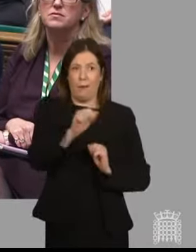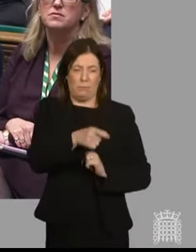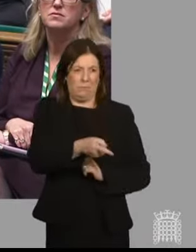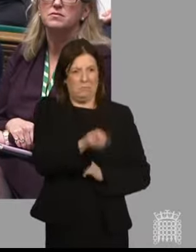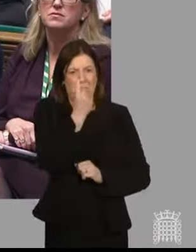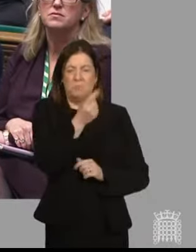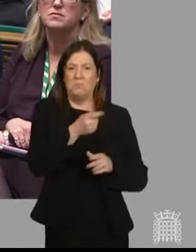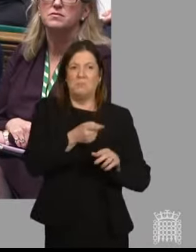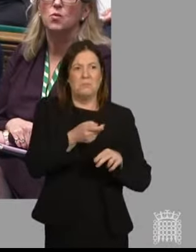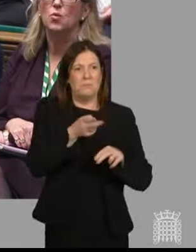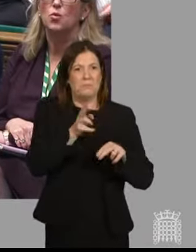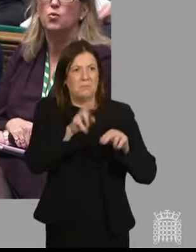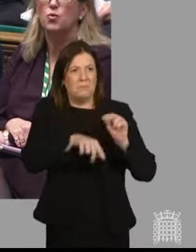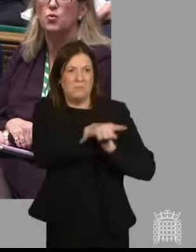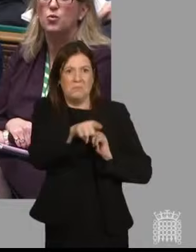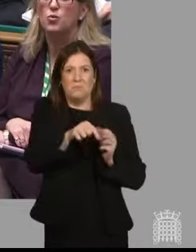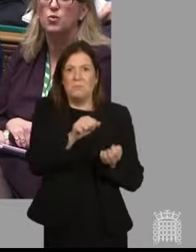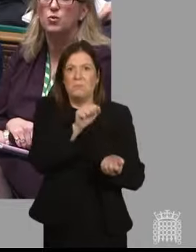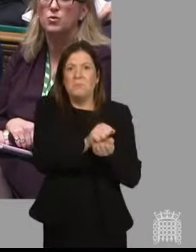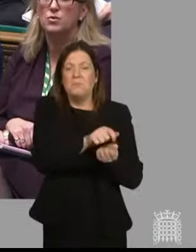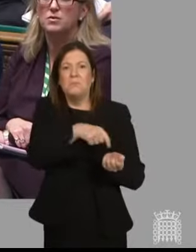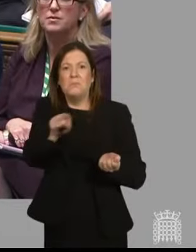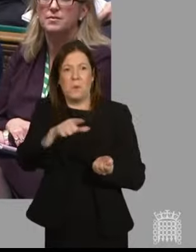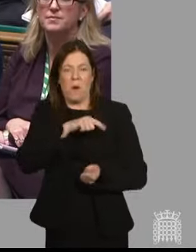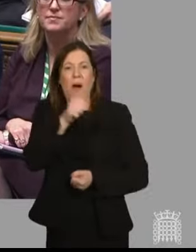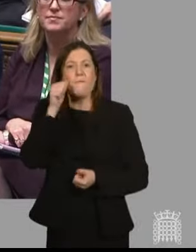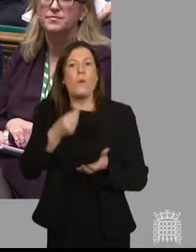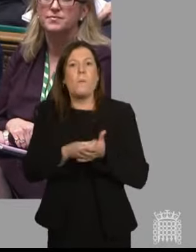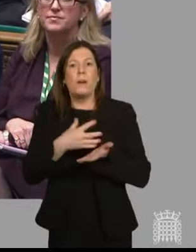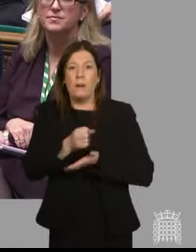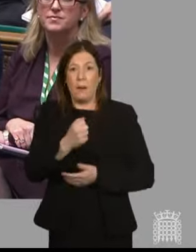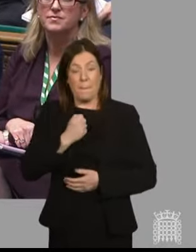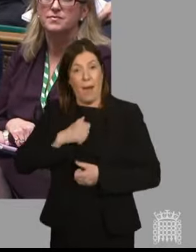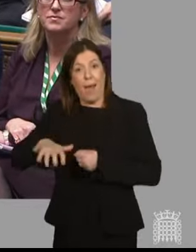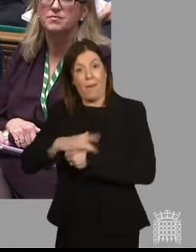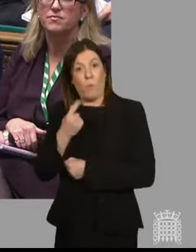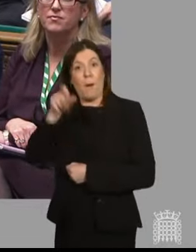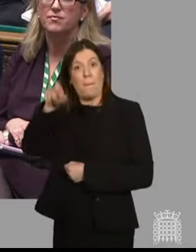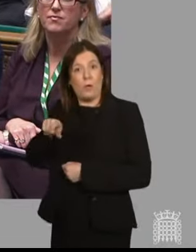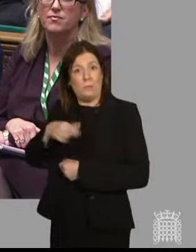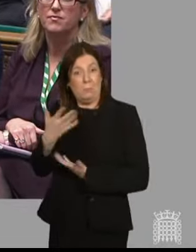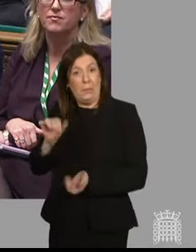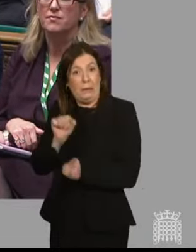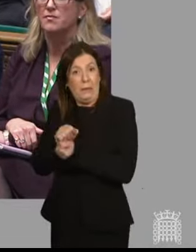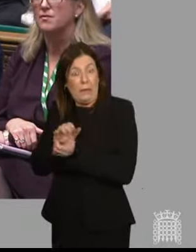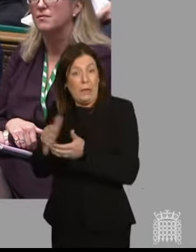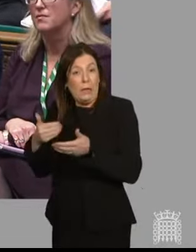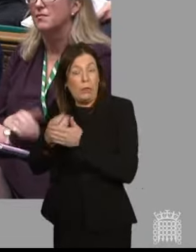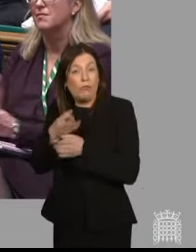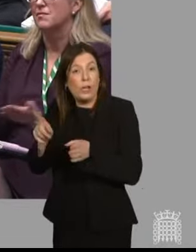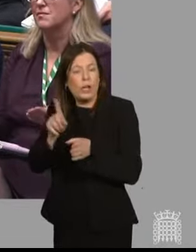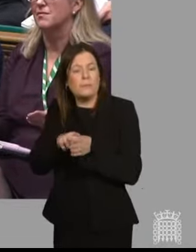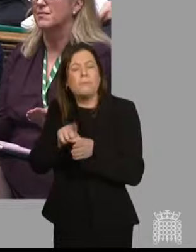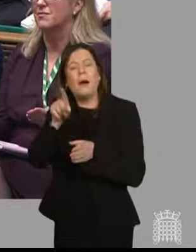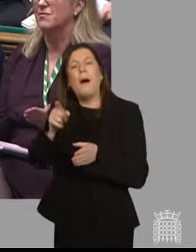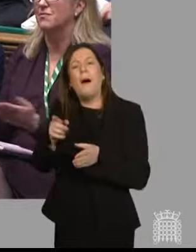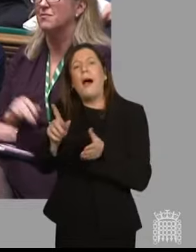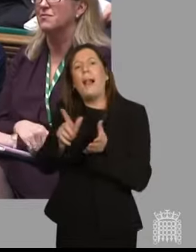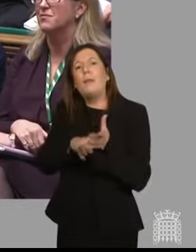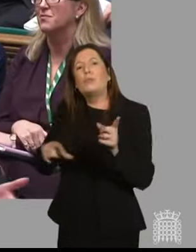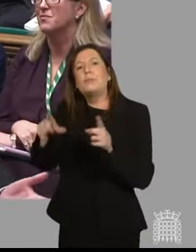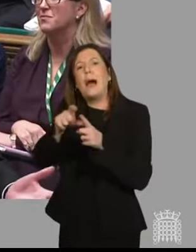to jail for 3 years. Now, during this scandal, the leader of the Liberal Democrats was the minister in charge of the